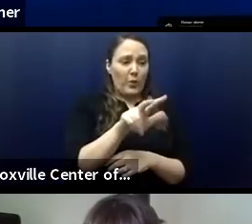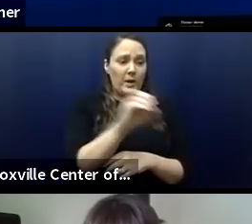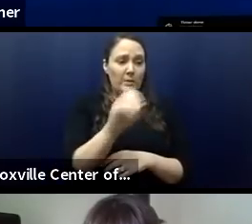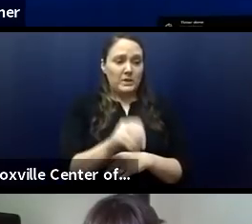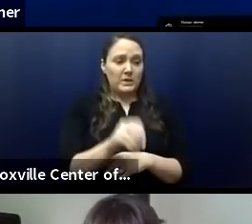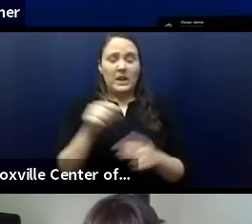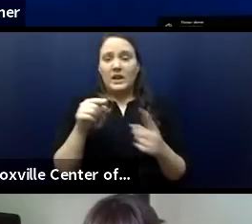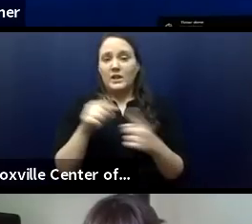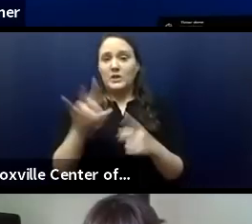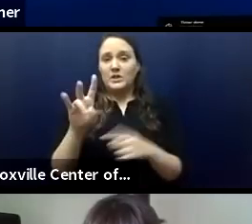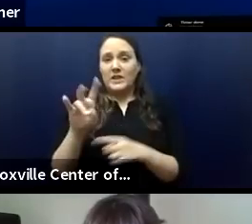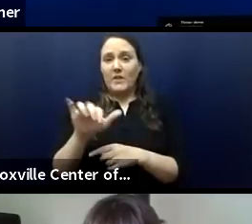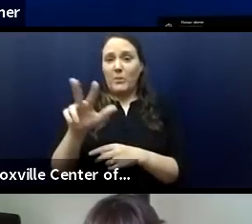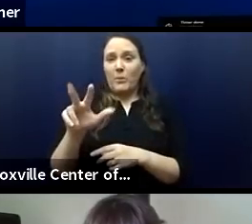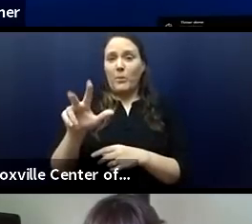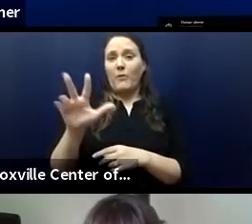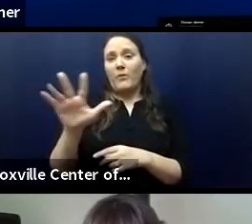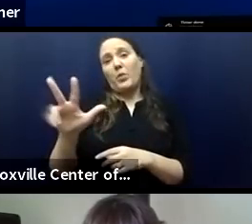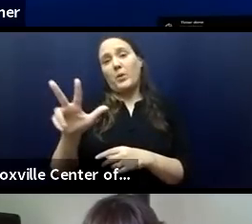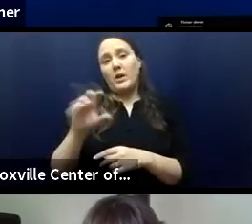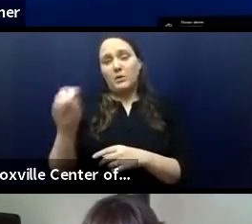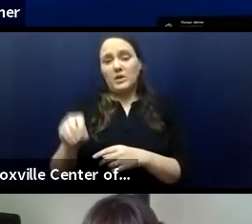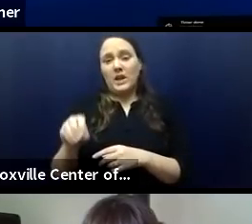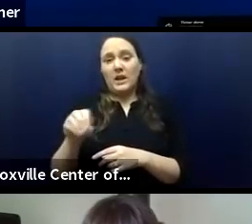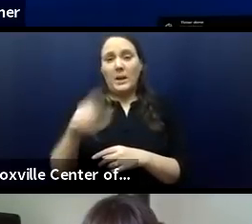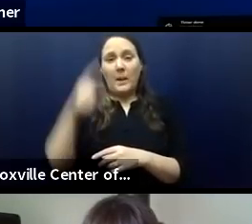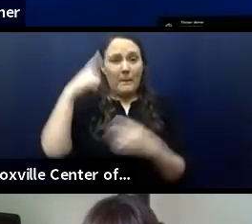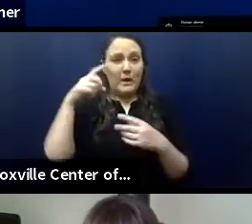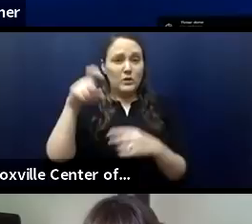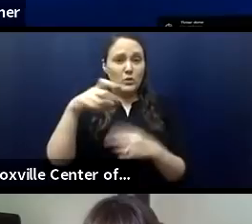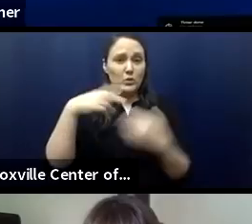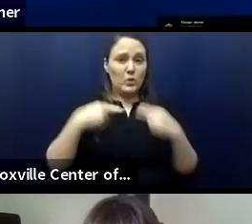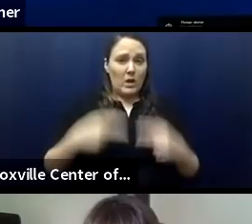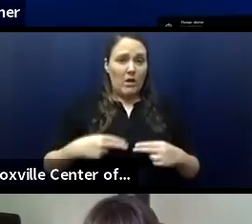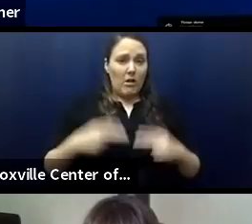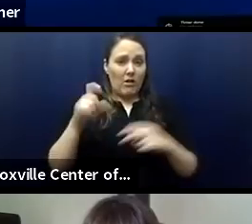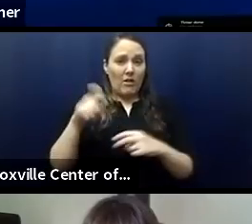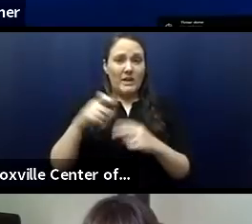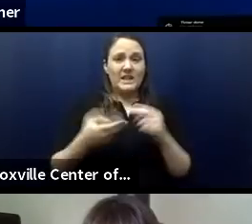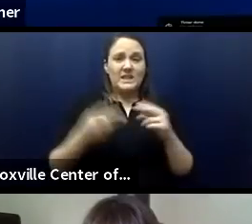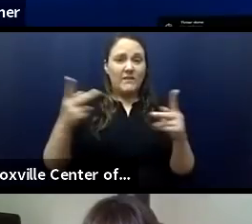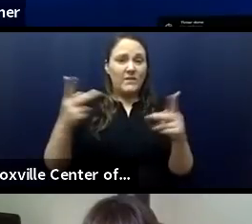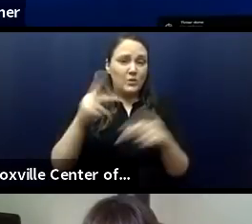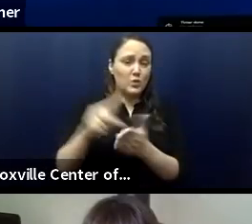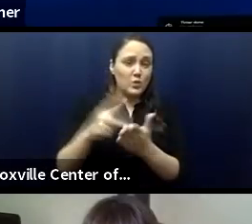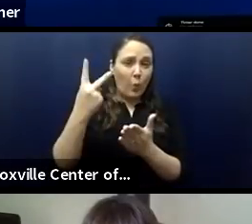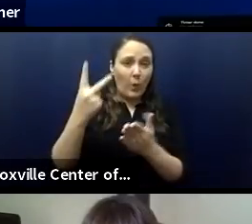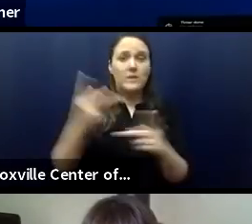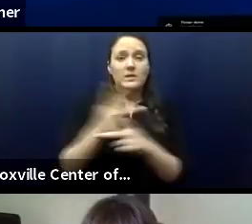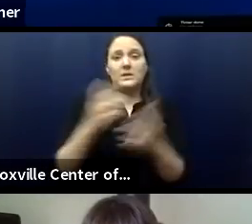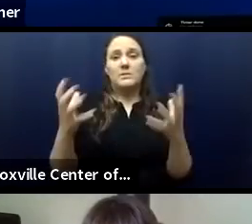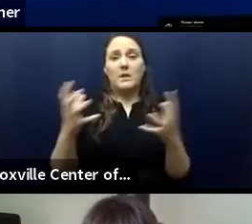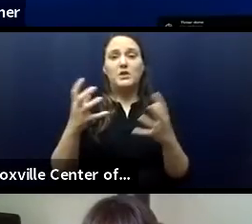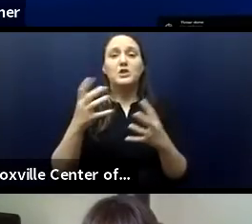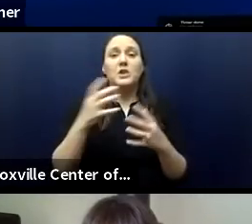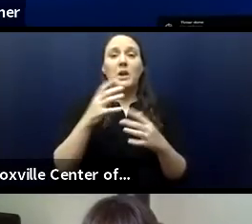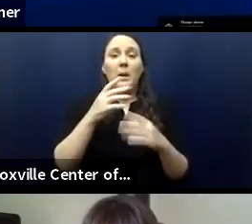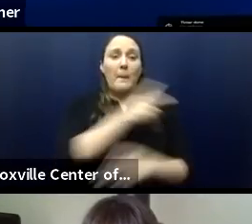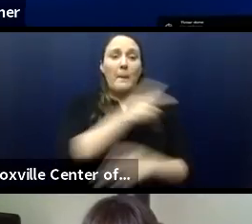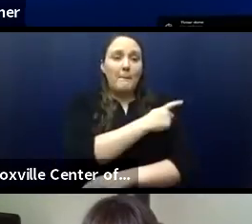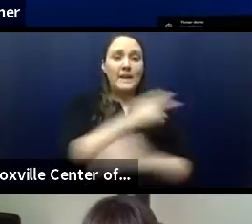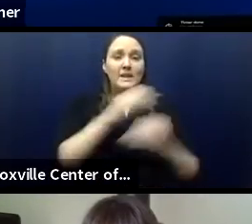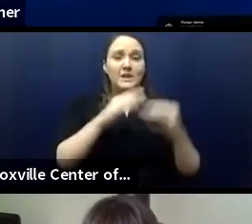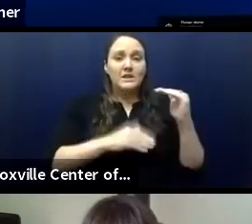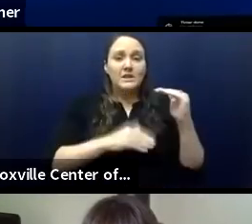7.5%. Mental health needs have almost doubled at my clinic. I have patients under 8 years old who are telling me they want to